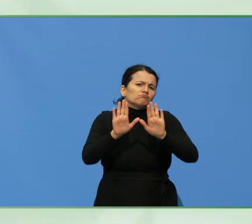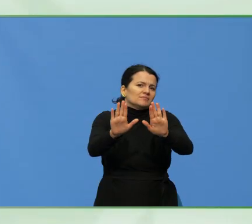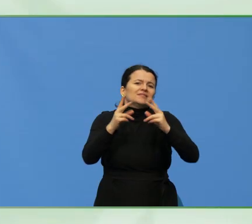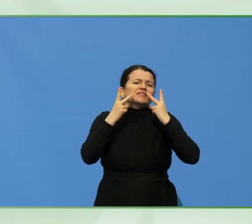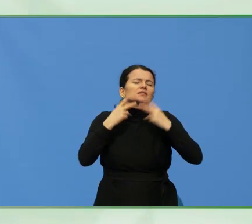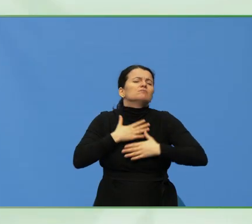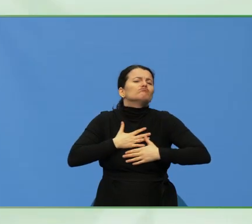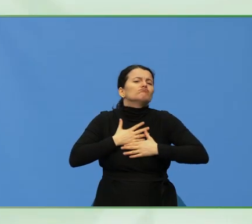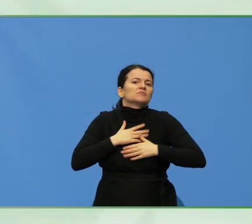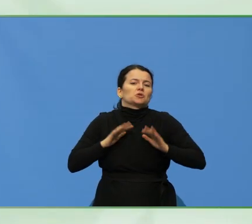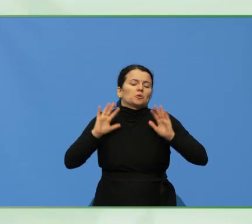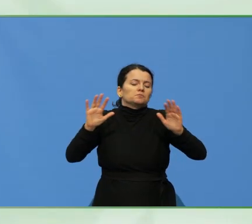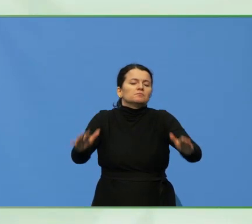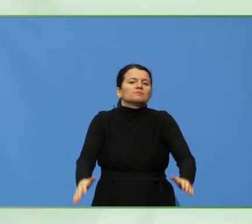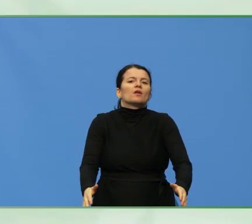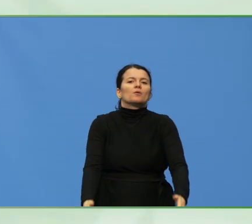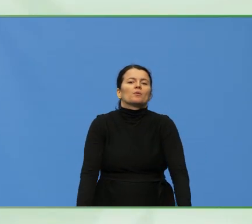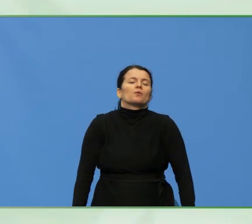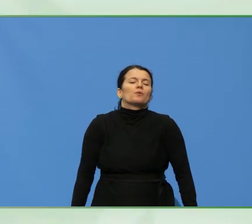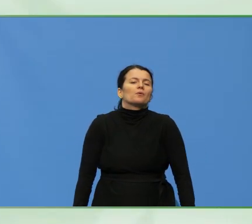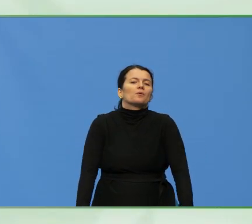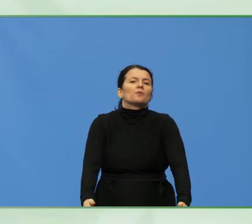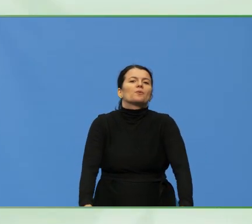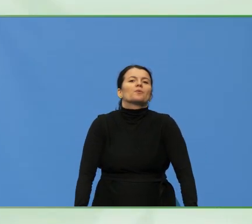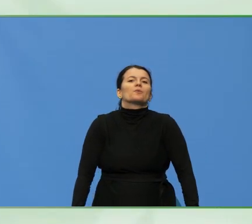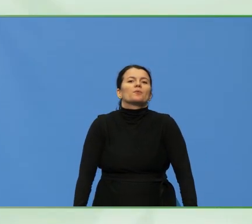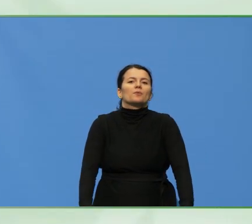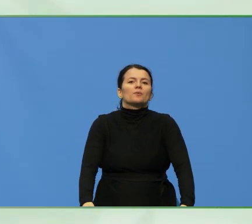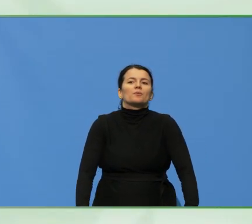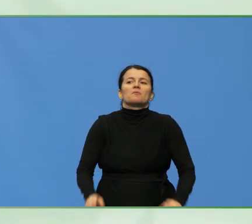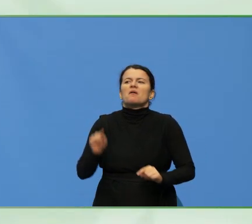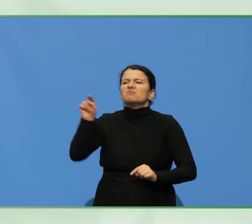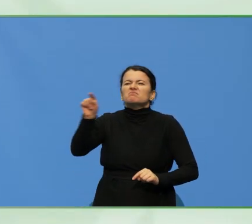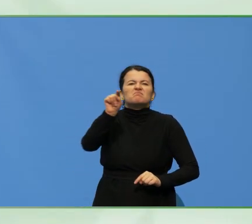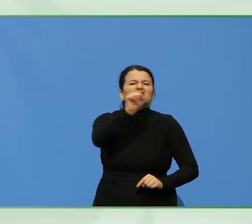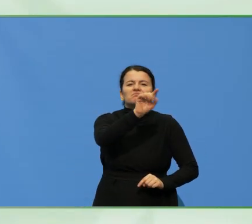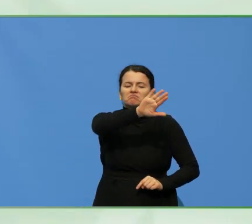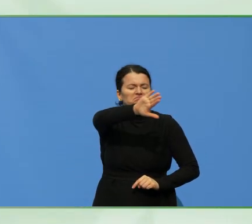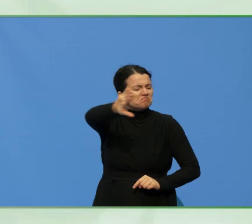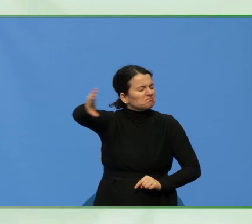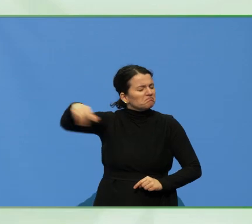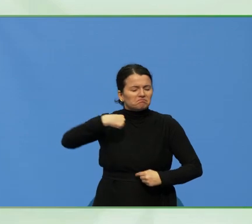where anyone else around you is. There is just you in this moment.